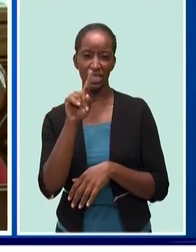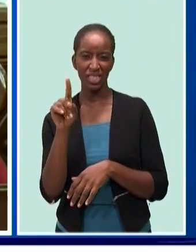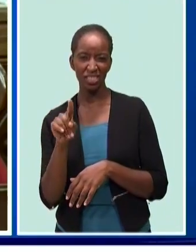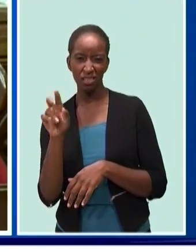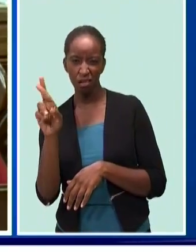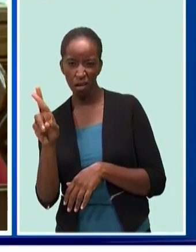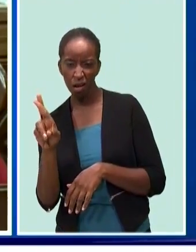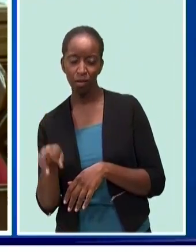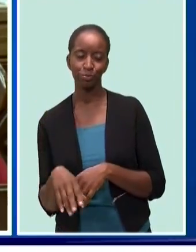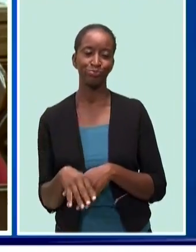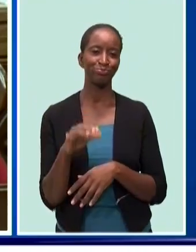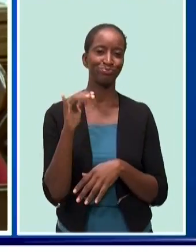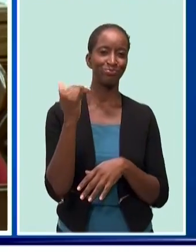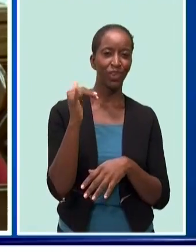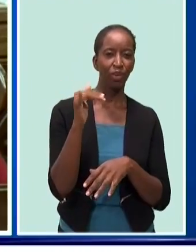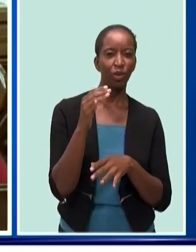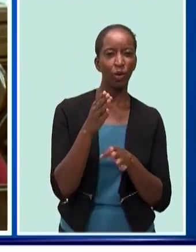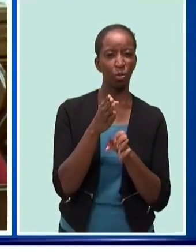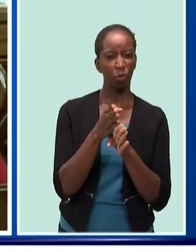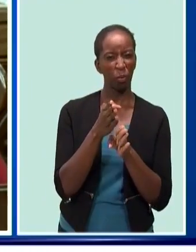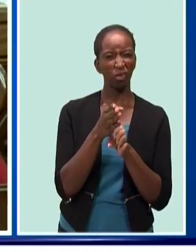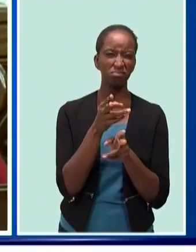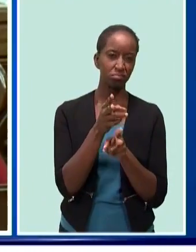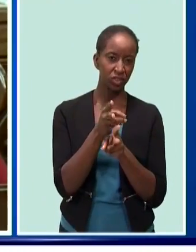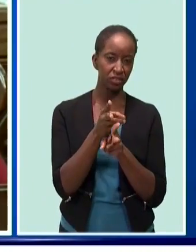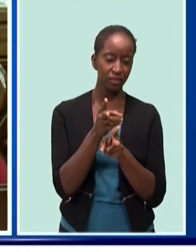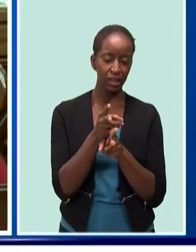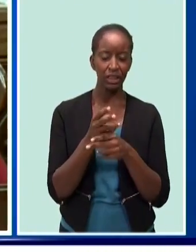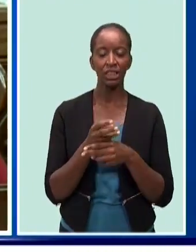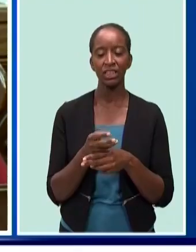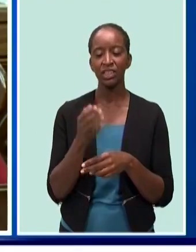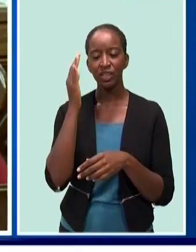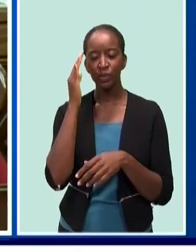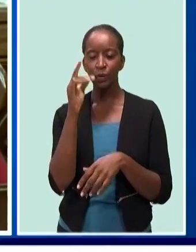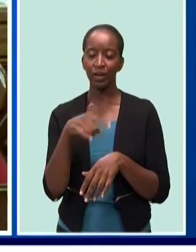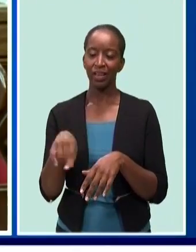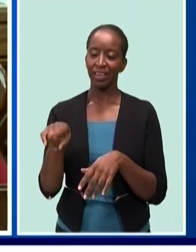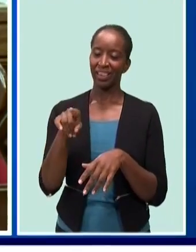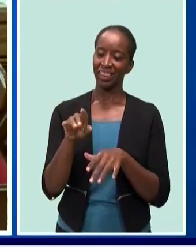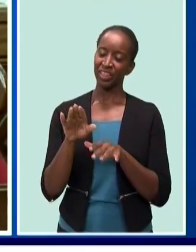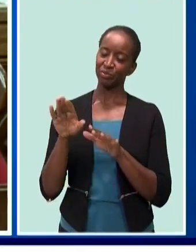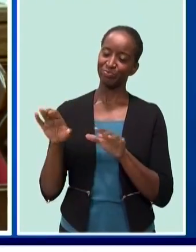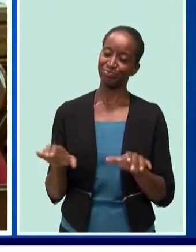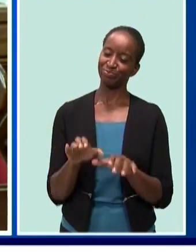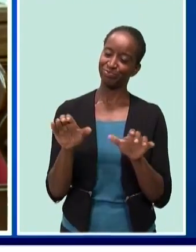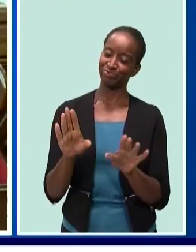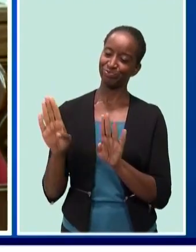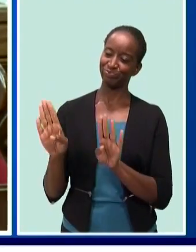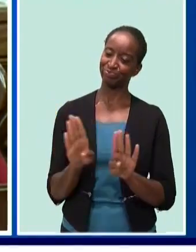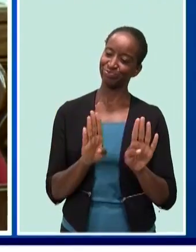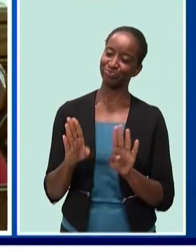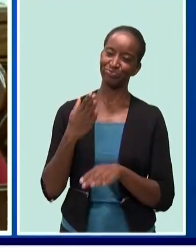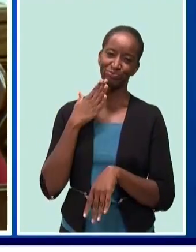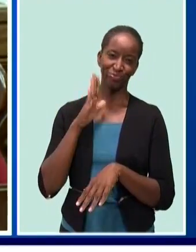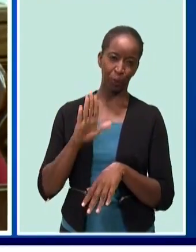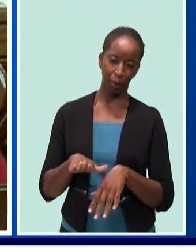privately operated public sector transport service, of which we are all aware and which has been admitted by the sector